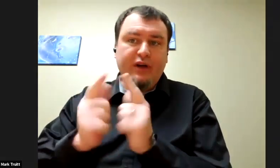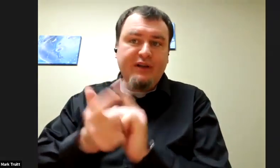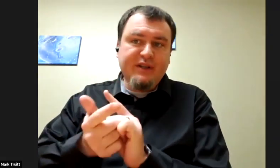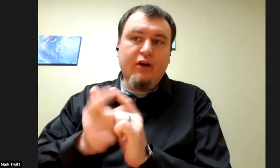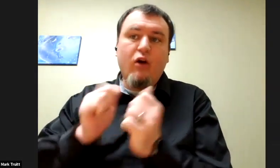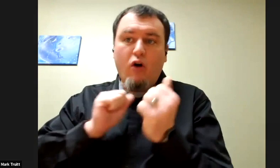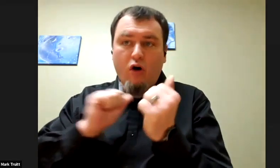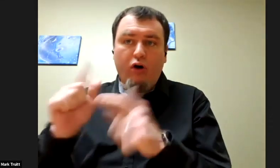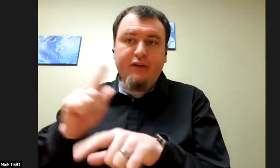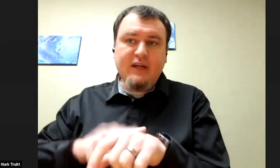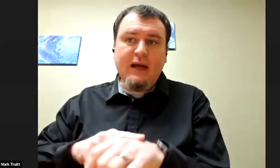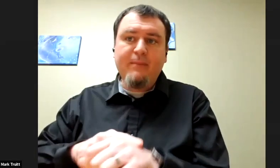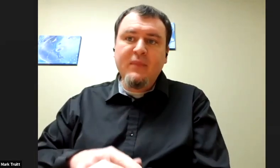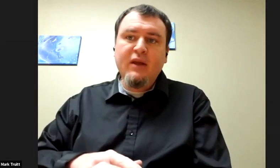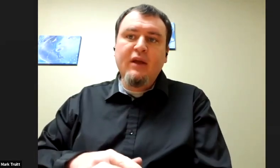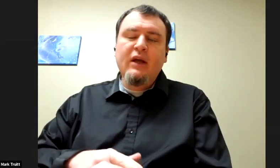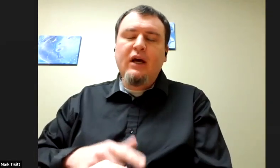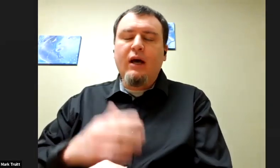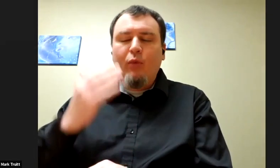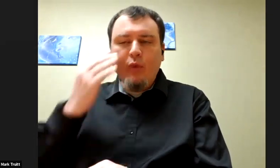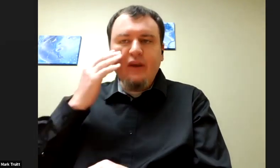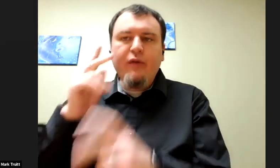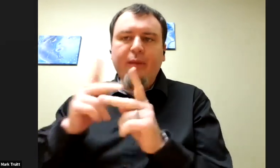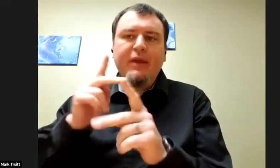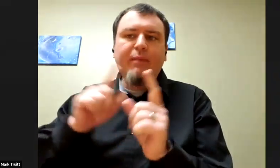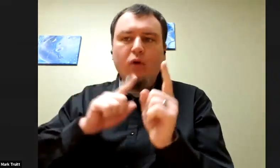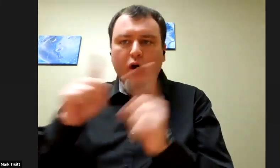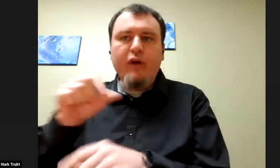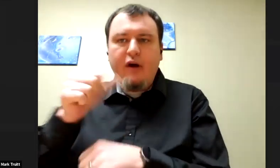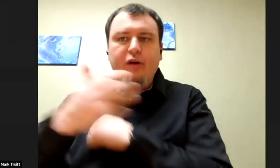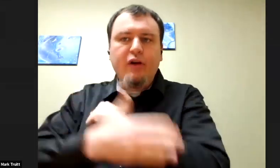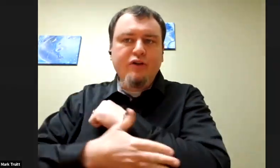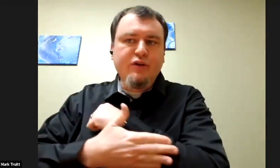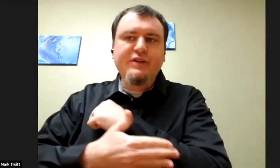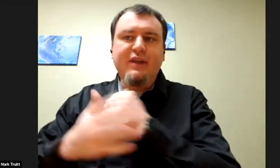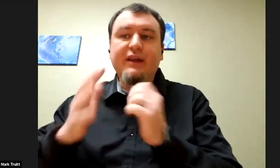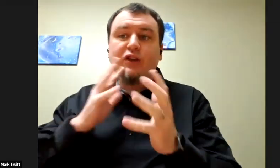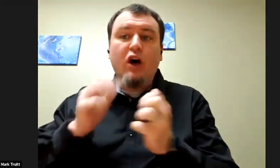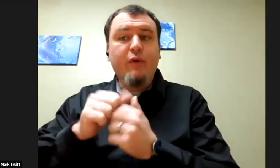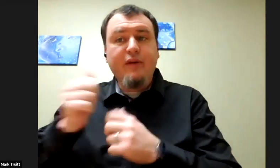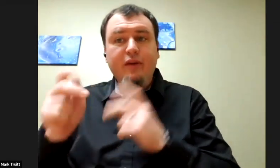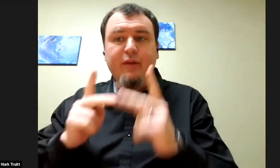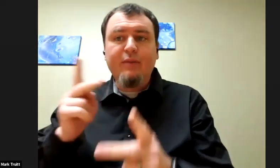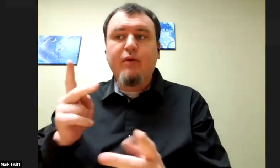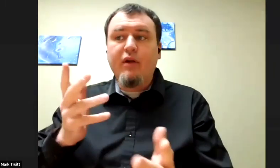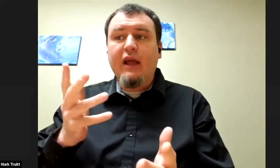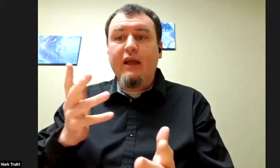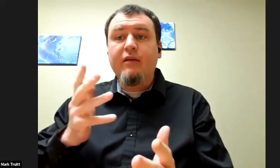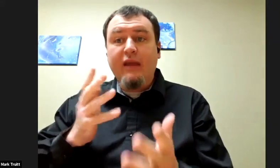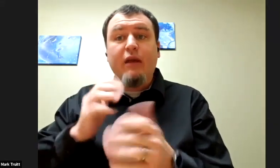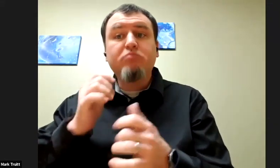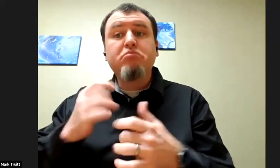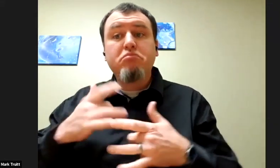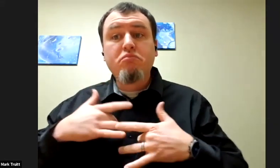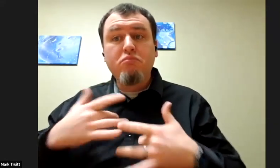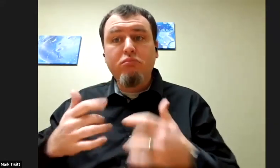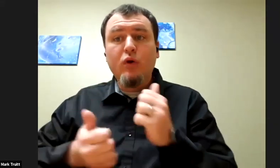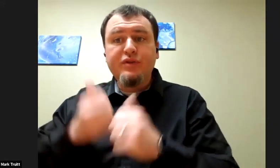or a translator all the time? We know that people go to other countries and they talk with other people and